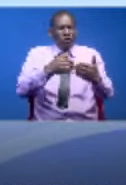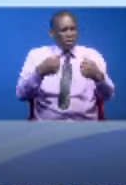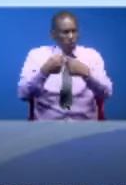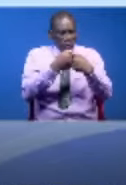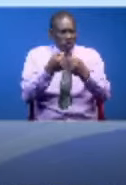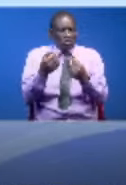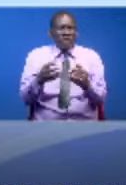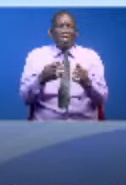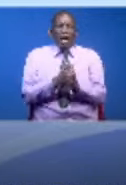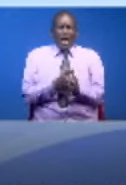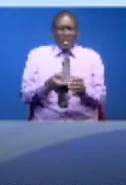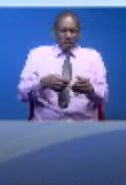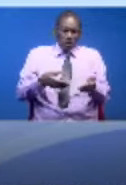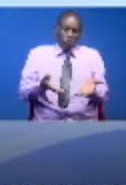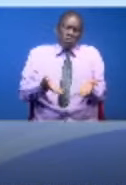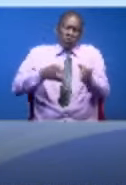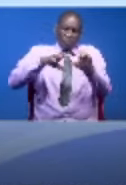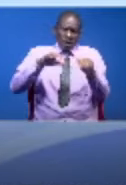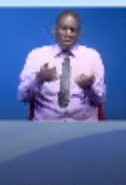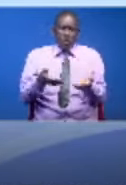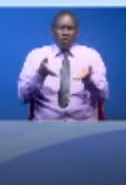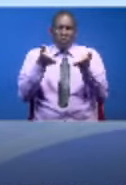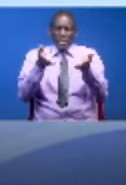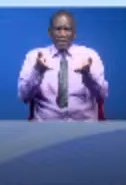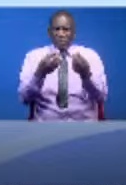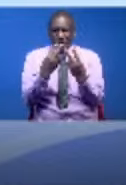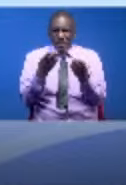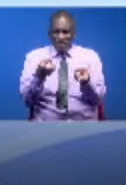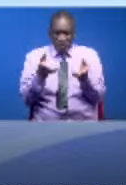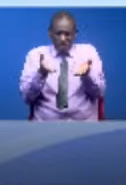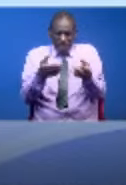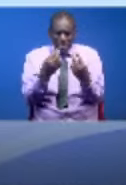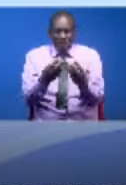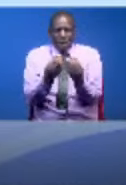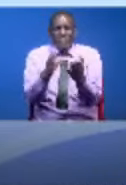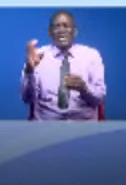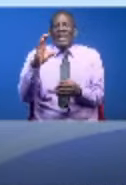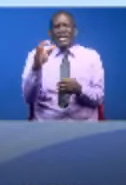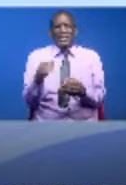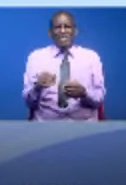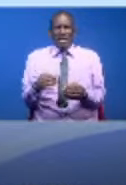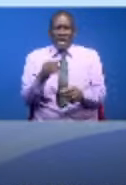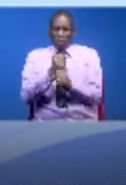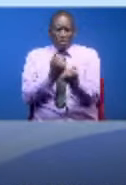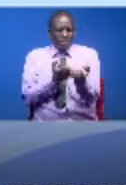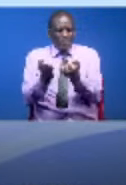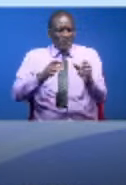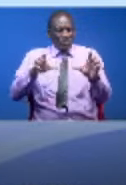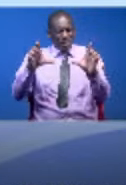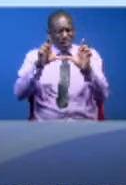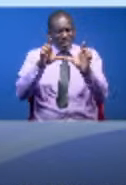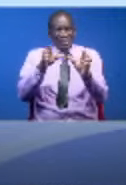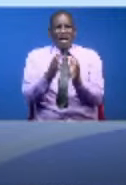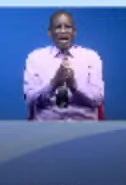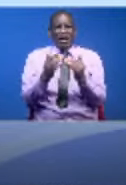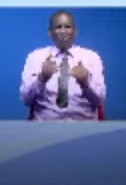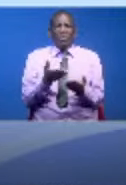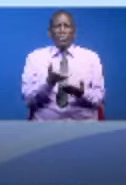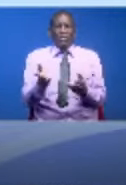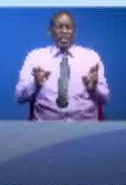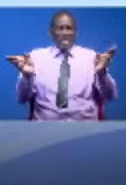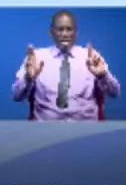Okay. Increasingly now, we are seeing that many clients, it's becoming a license to do business, and therefore are very, very willing